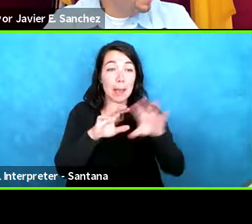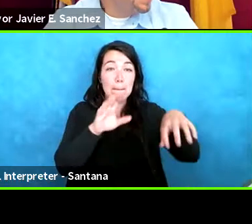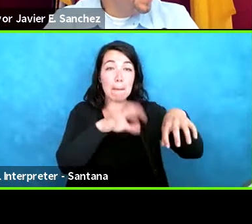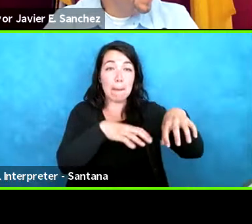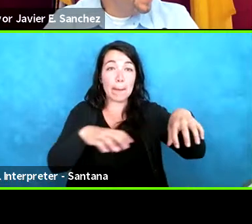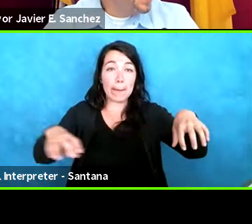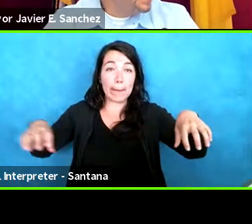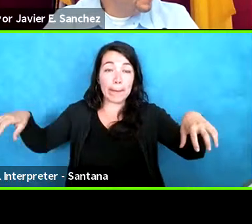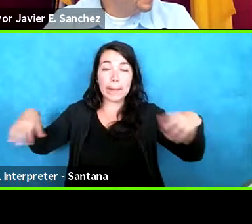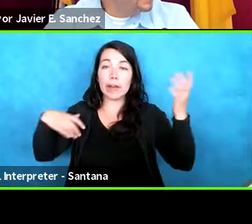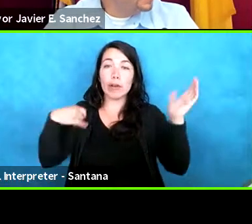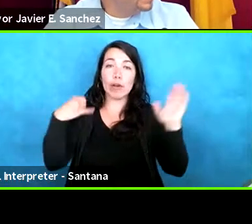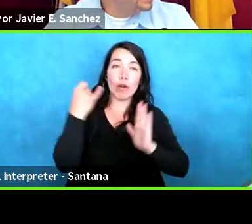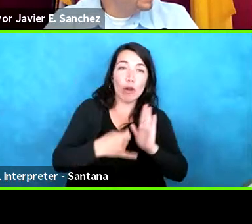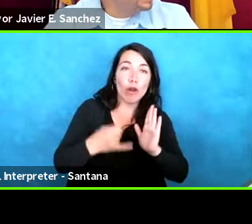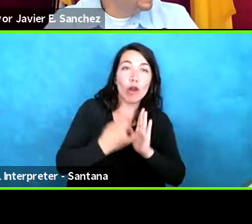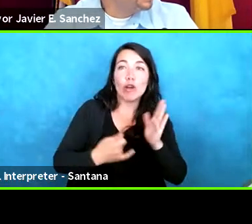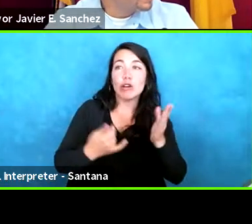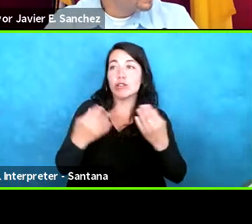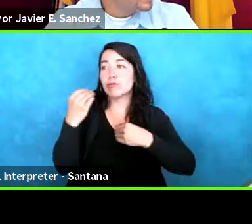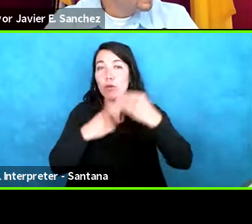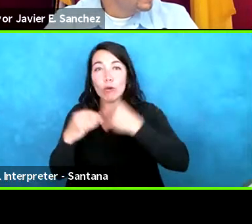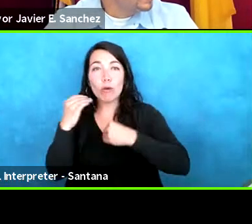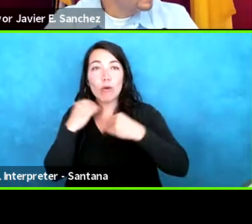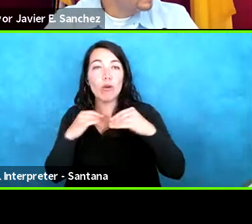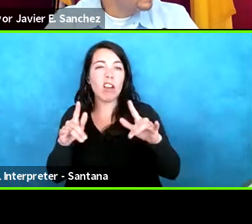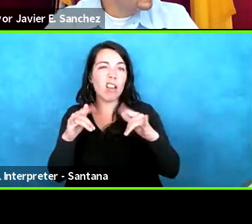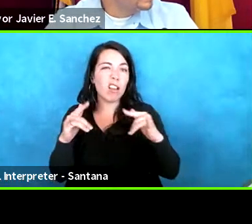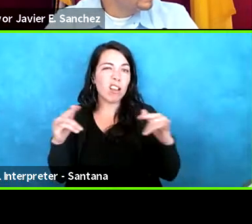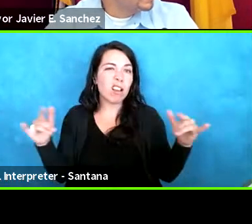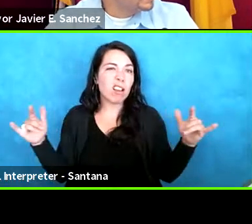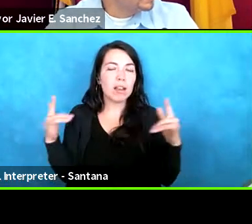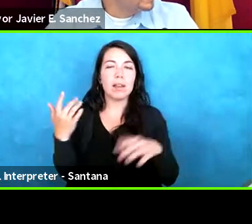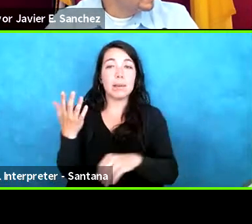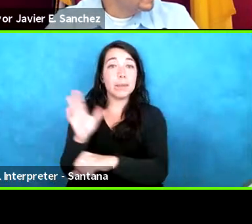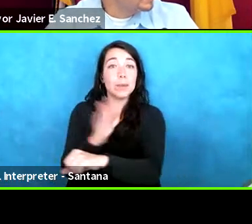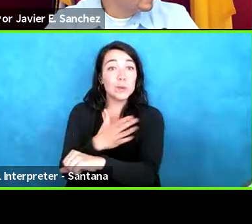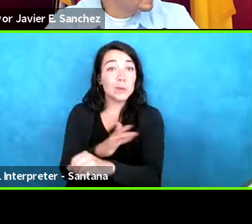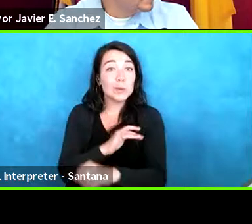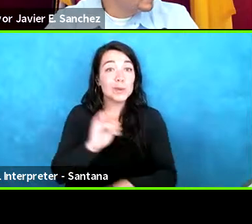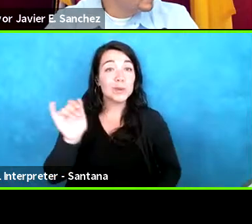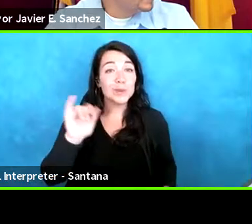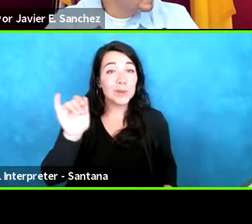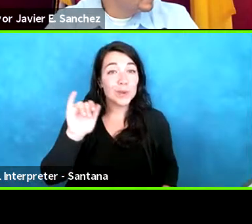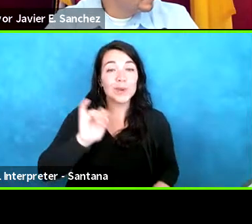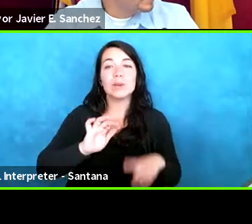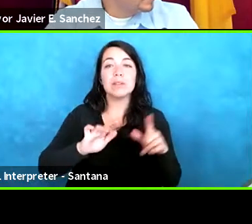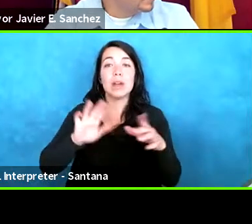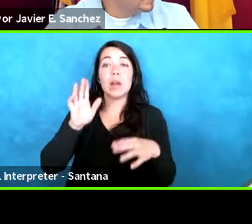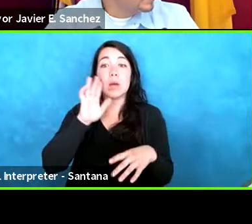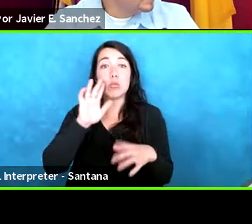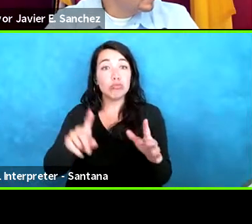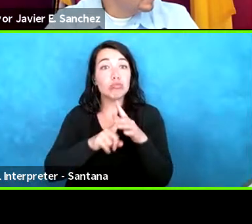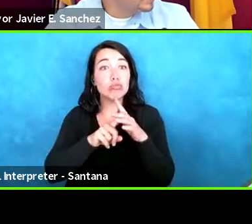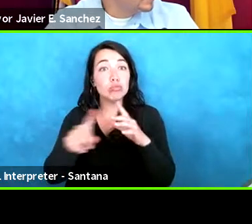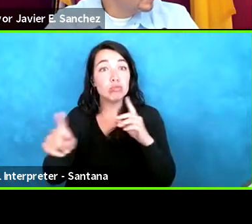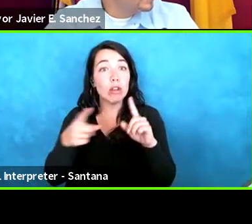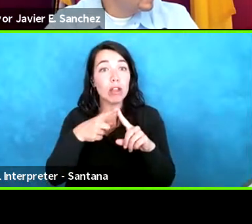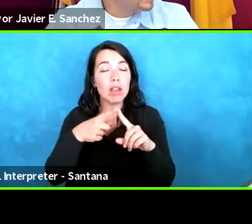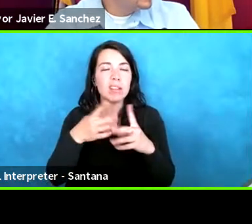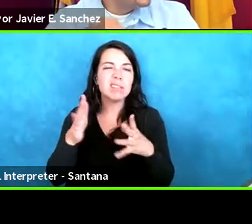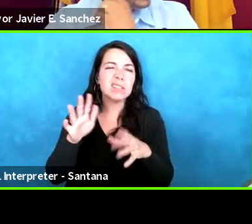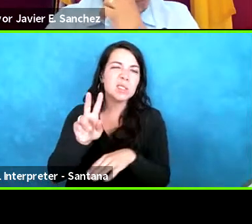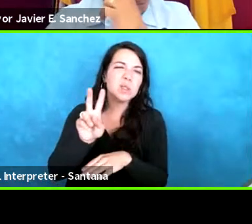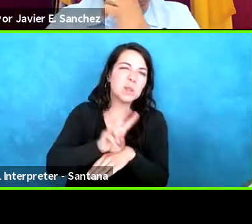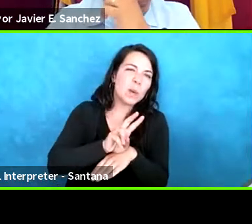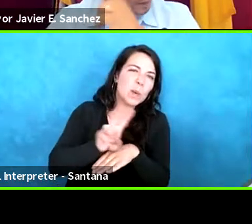and crafts to food vendors and also live music to commence there around 2:00. We're going to have different